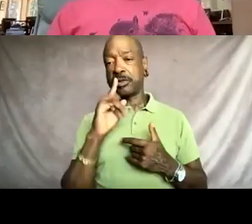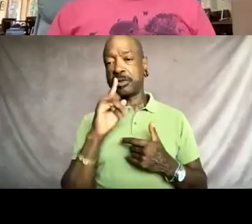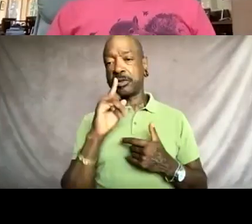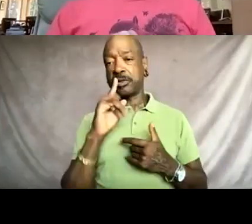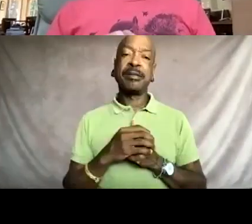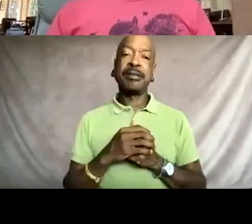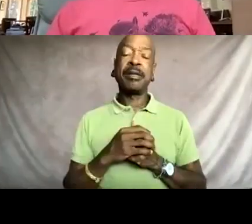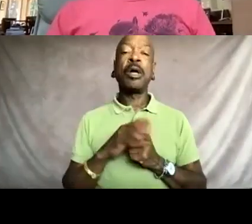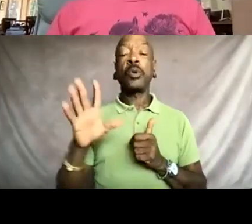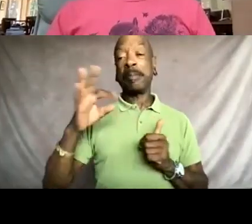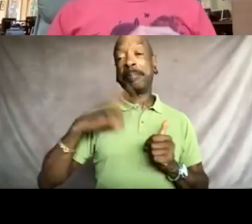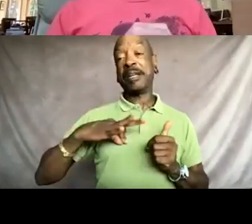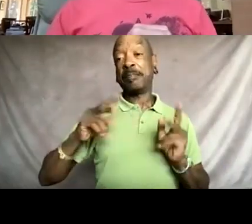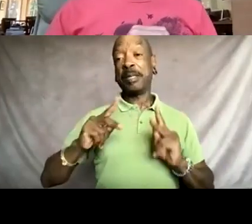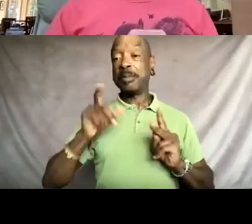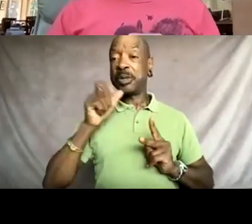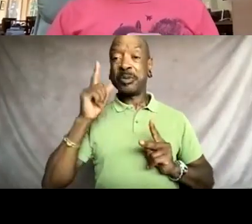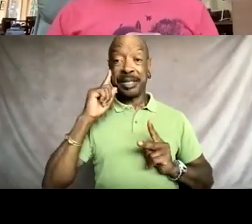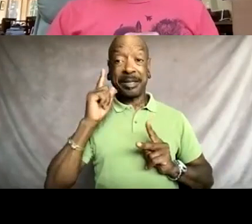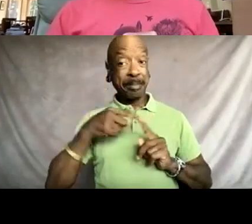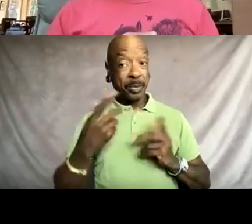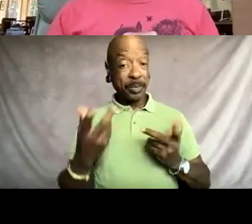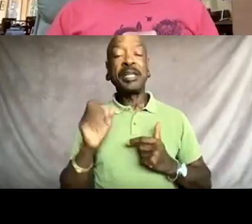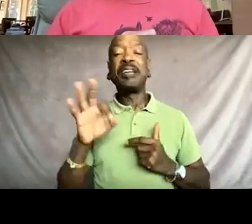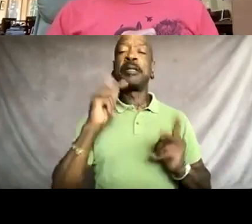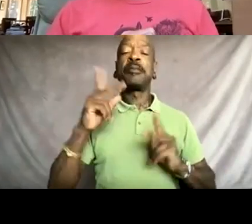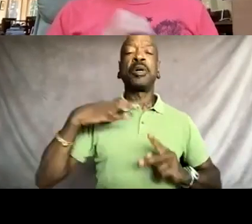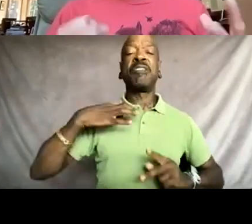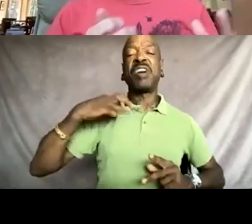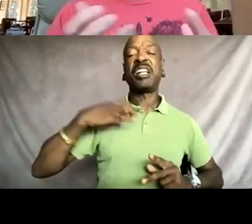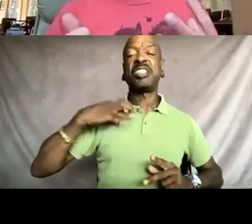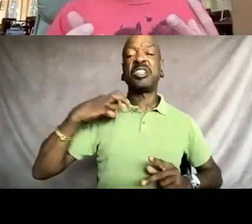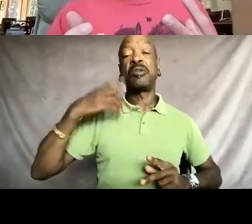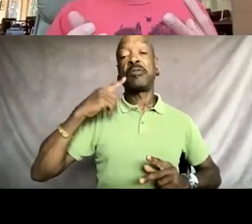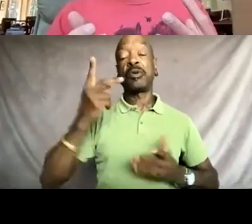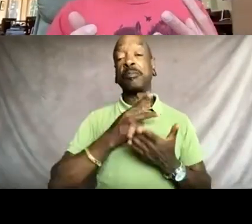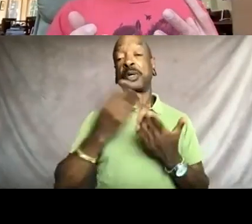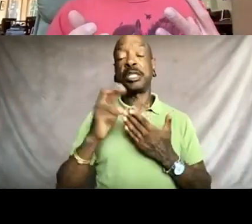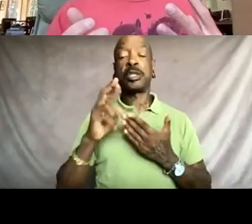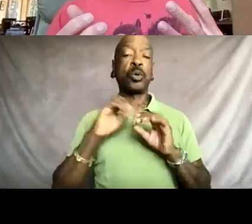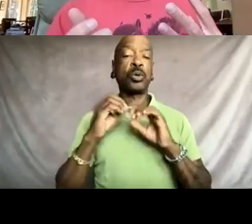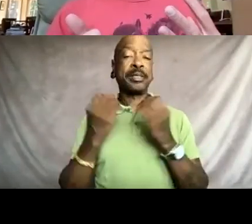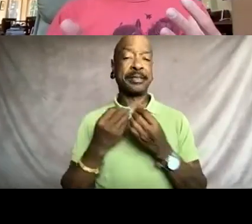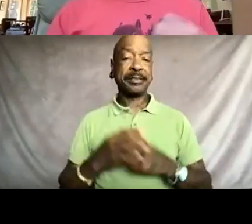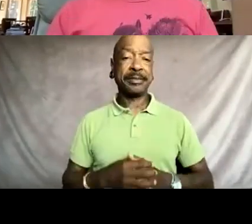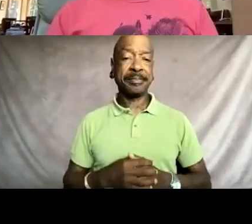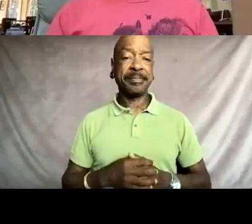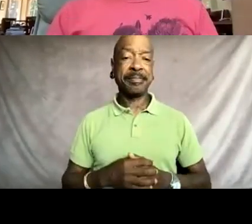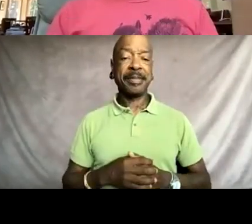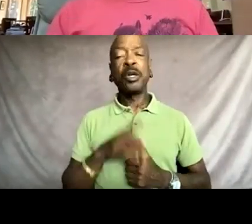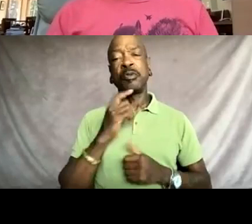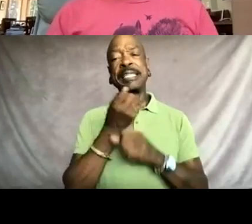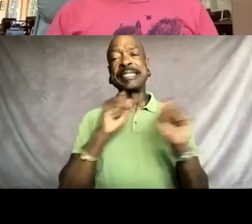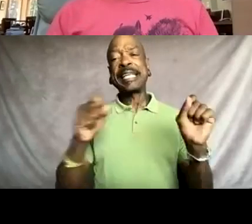major benefit people don't think about is if people are going to volunteer for the project or organization, it's a lot safer to